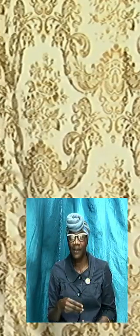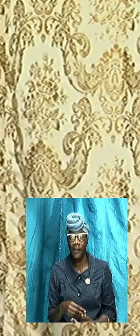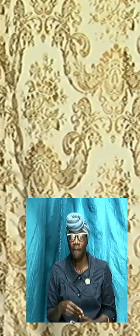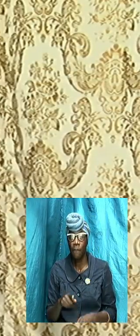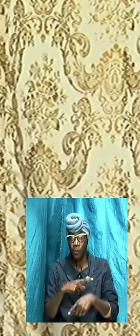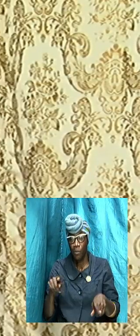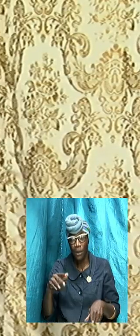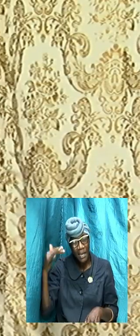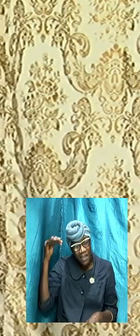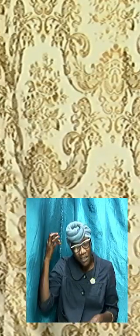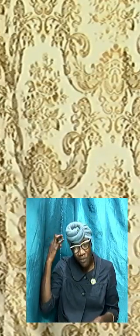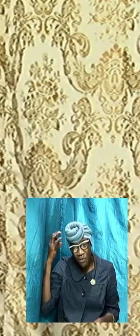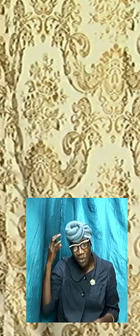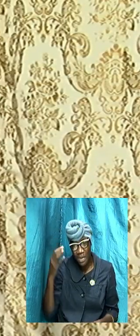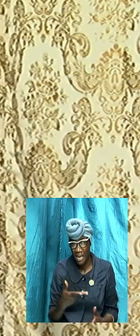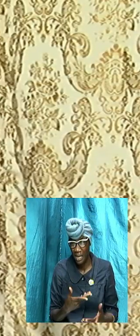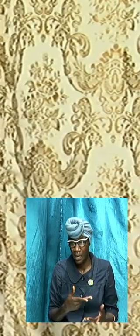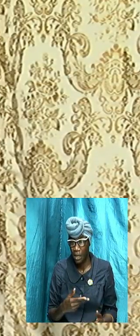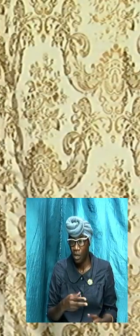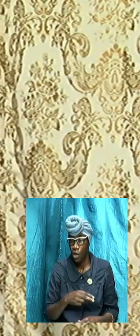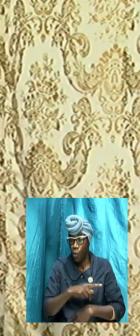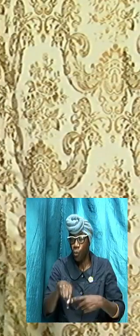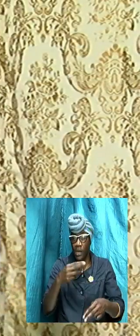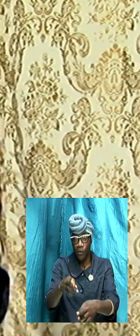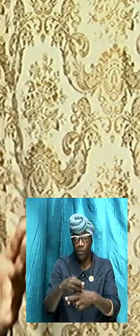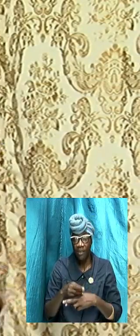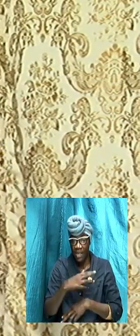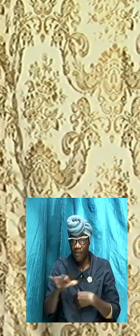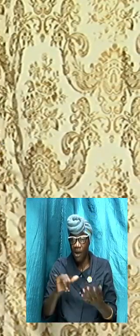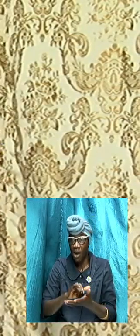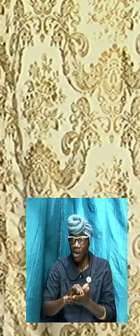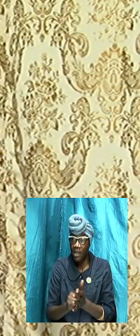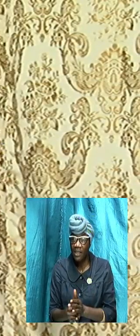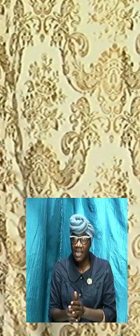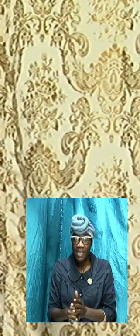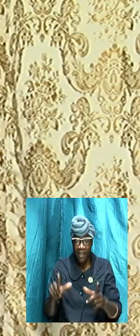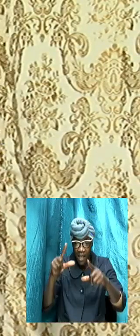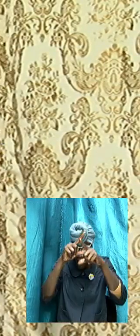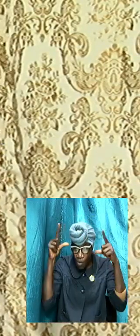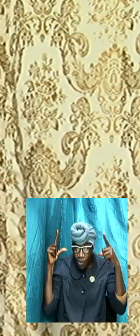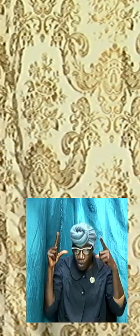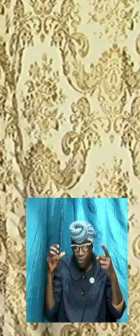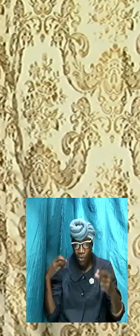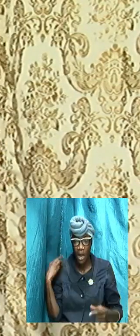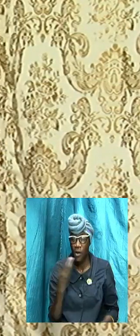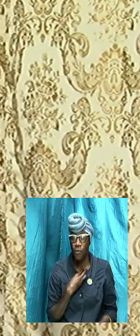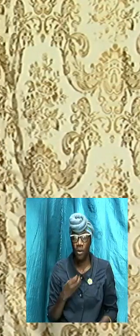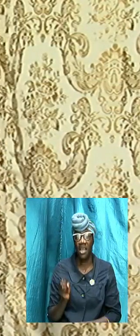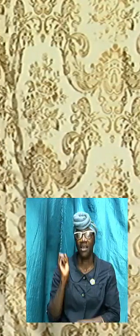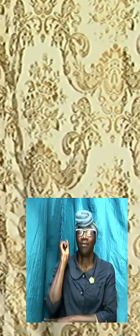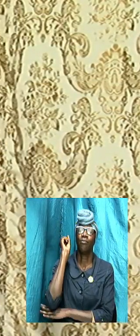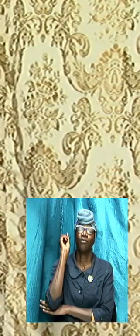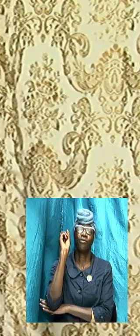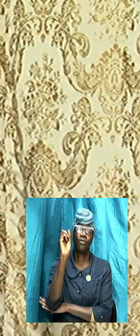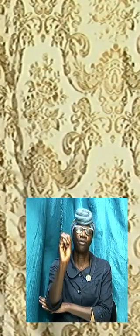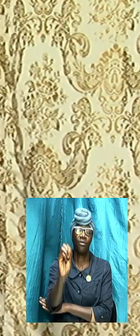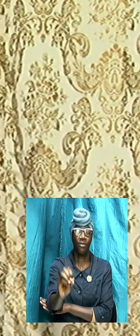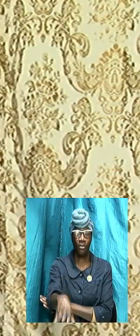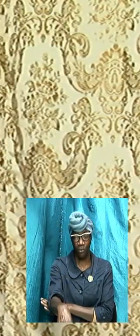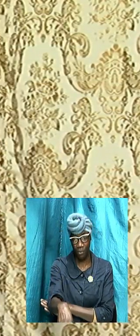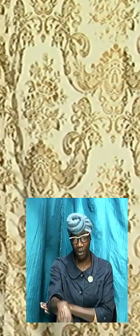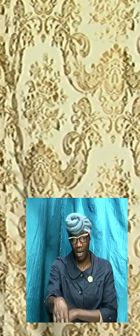know the funny thing about it? When we have received all of these crowns, the Bible says that we are going to cast them down at his feet.